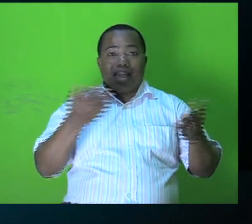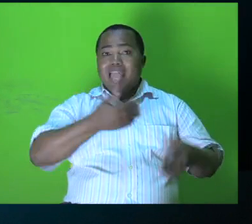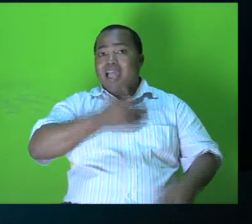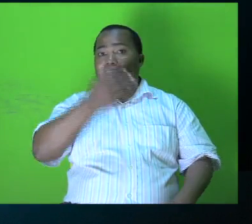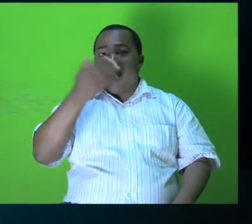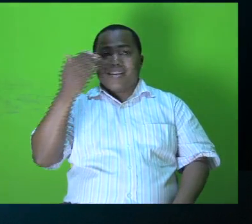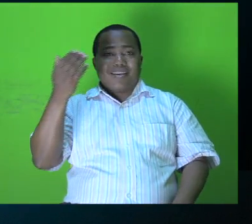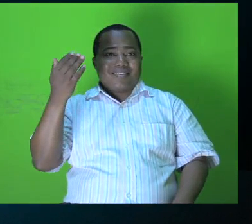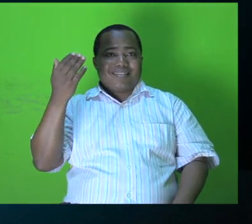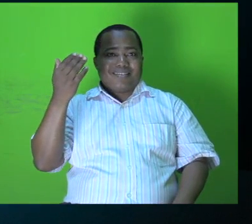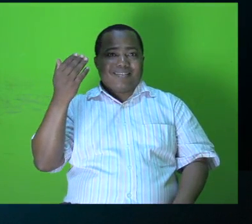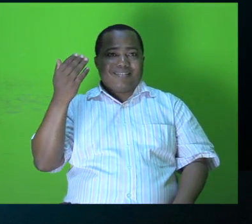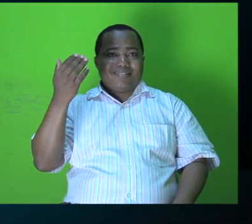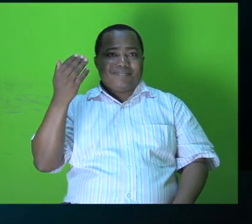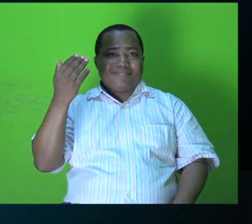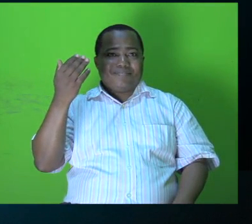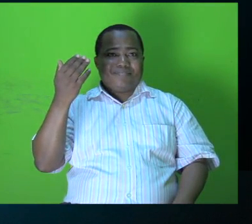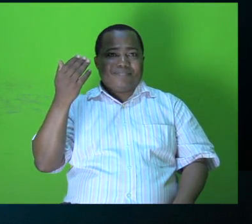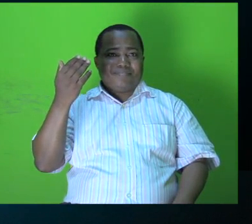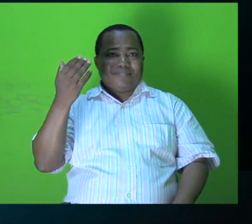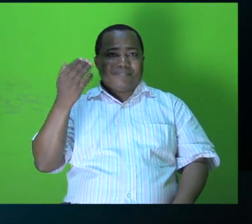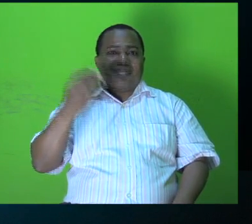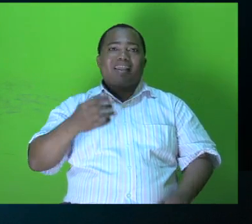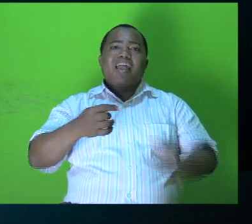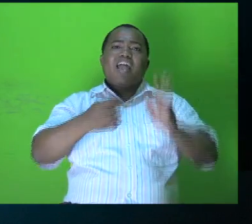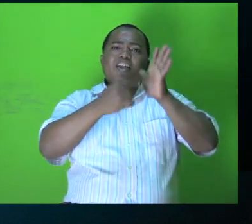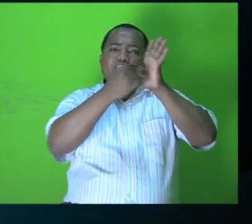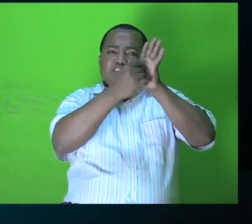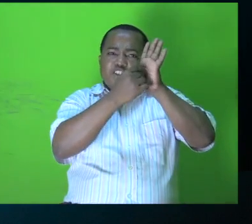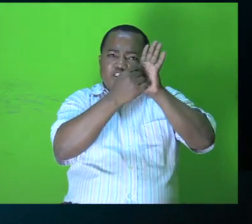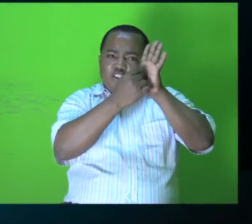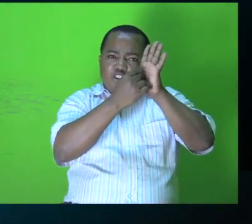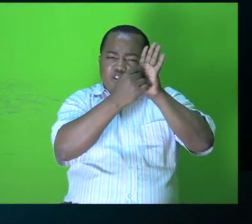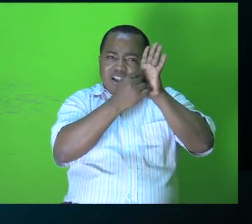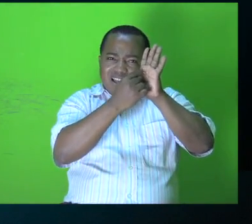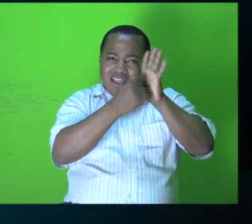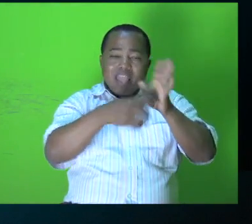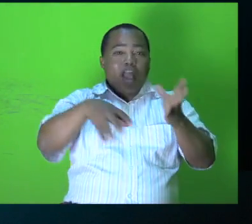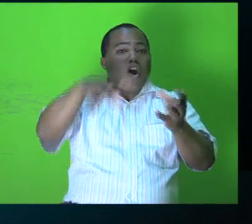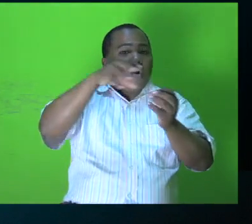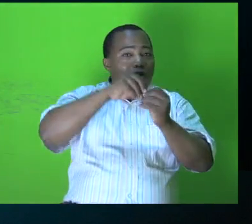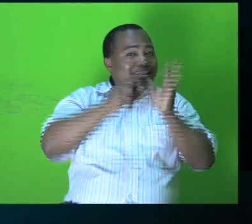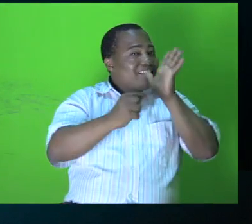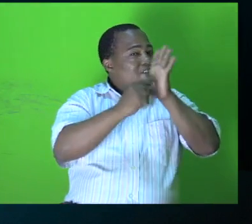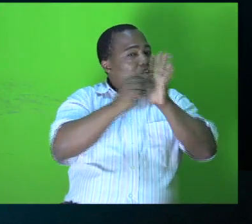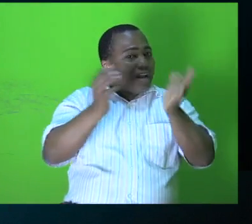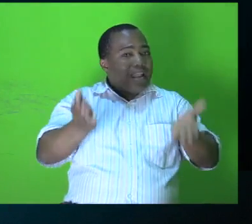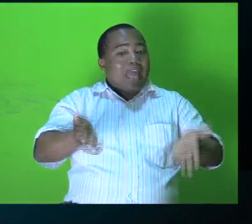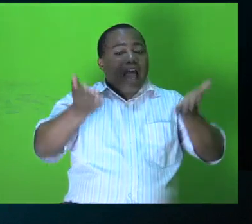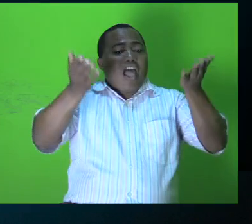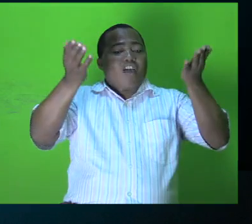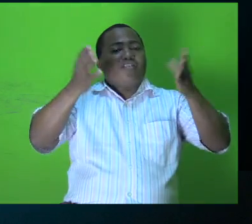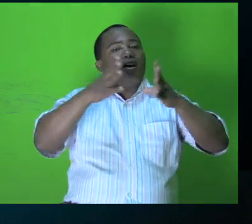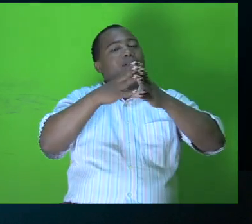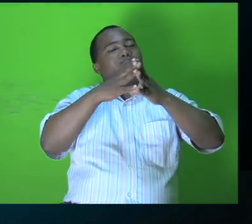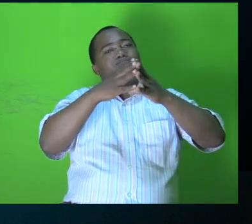Another one, the nuclear and nuclear envelope